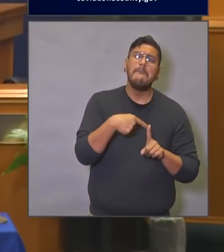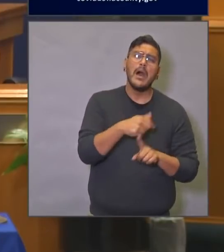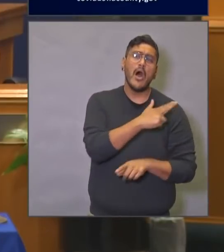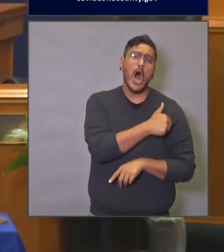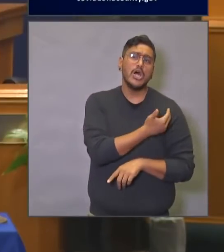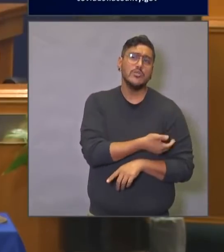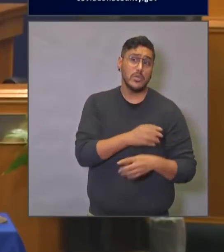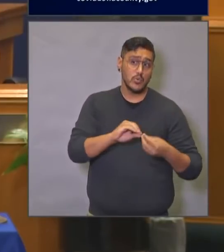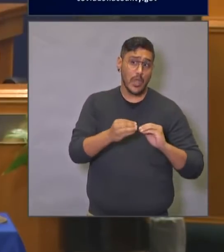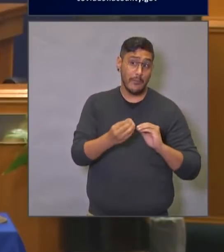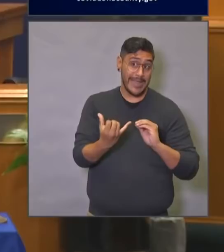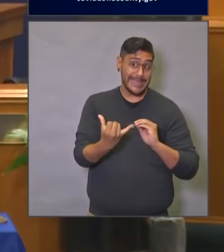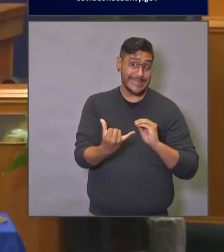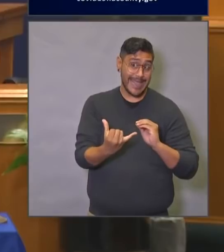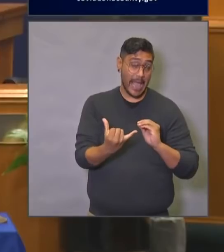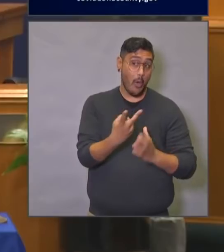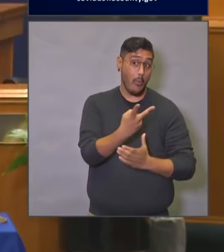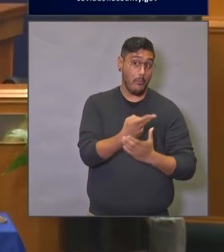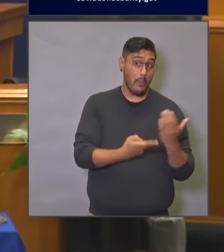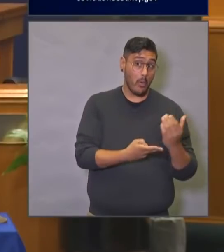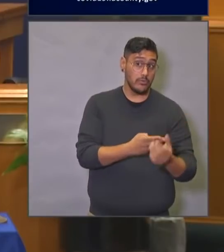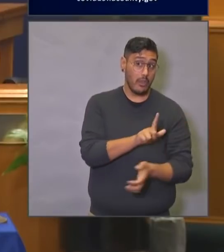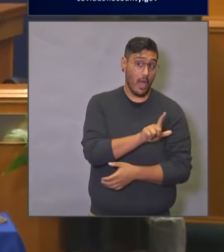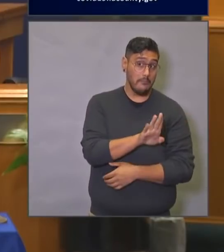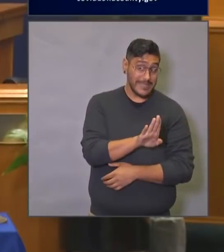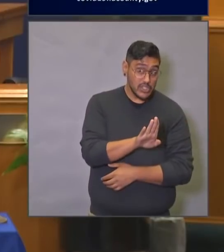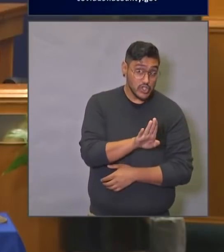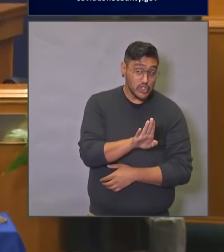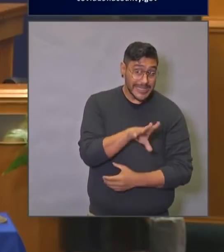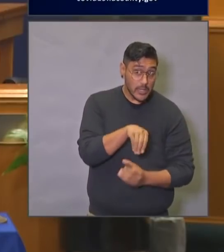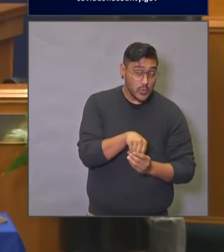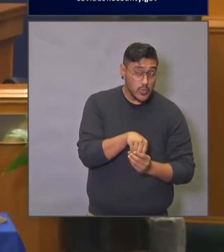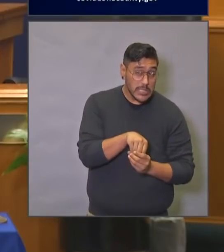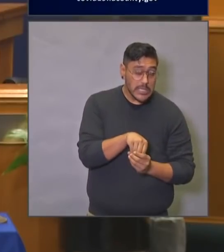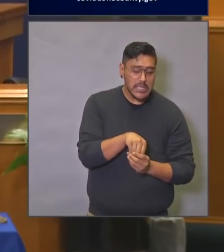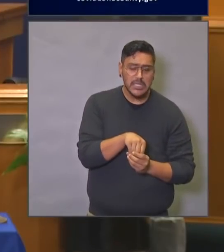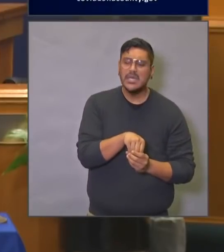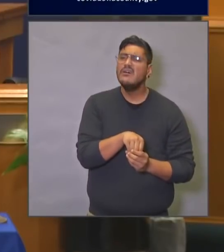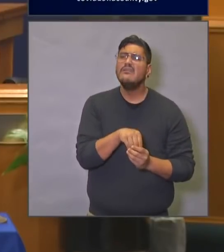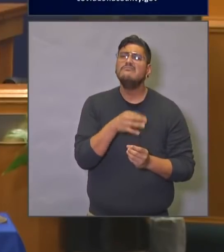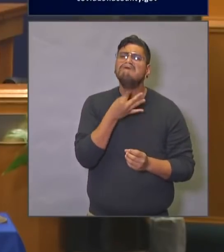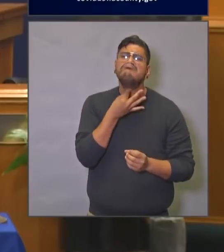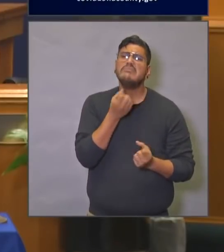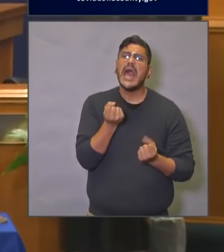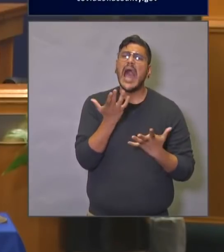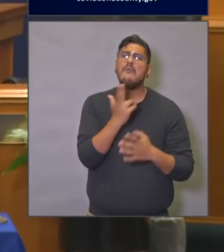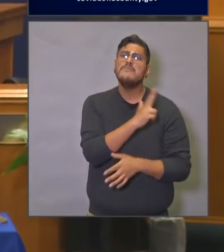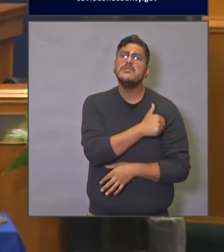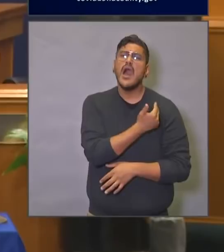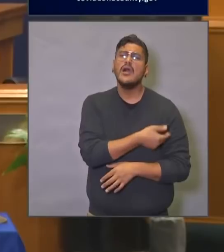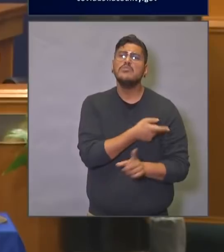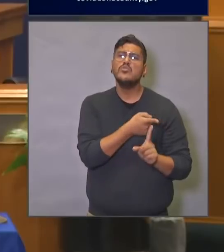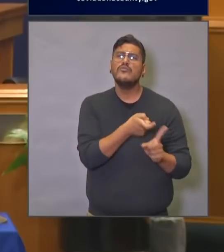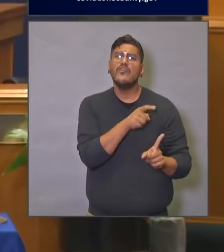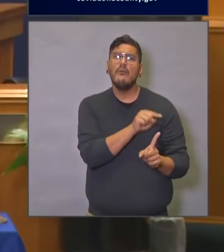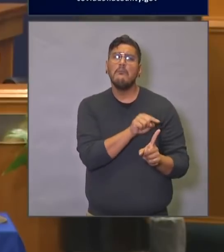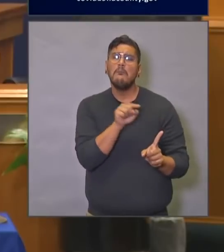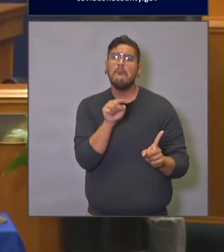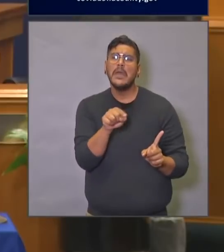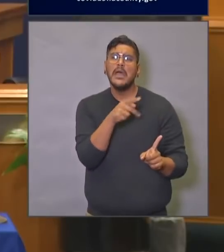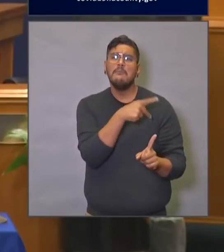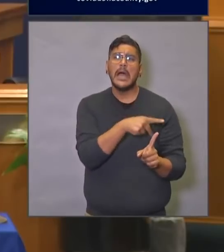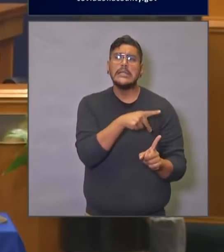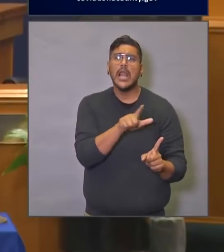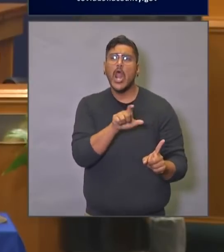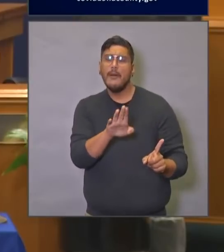now include Pasadena and Long Beach, and I'm wondering about how many hospitalizations come from those 2 cities, so I'll know how to